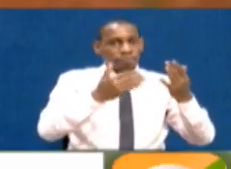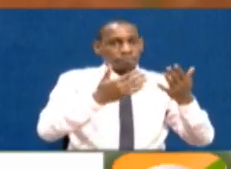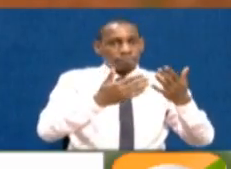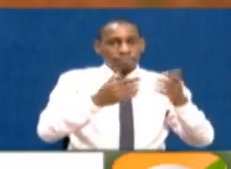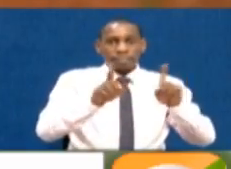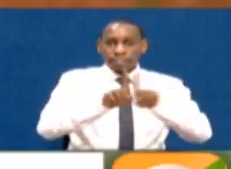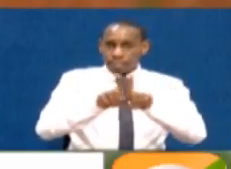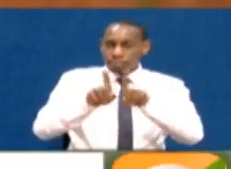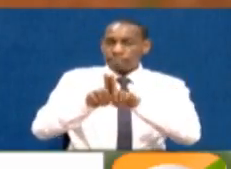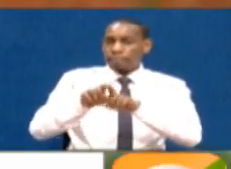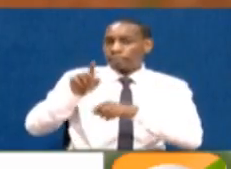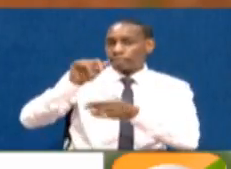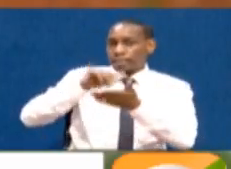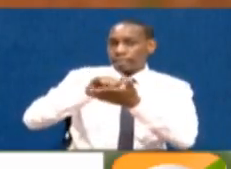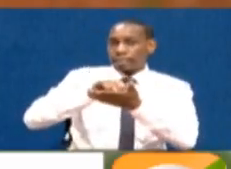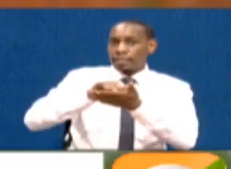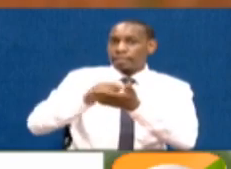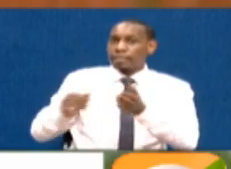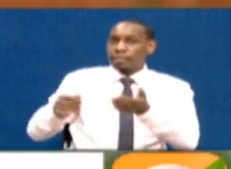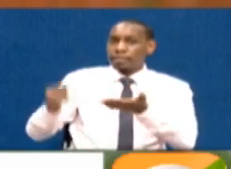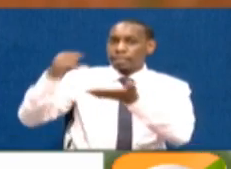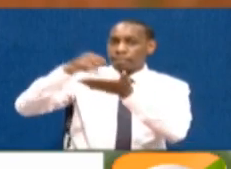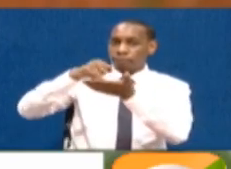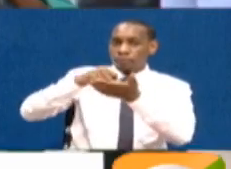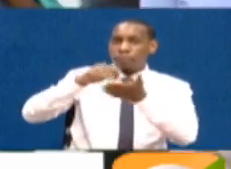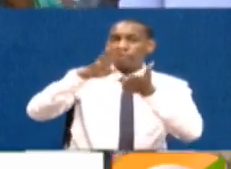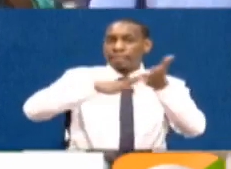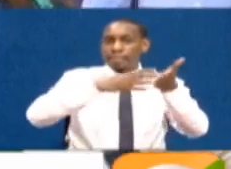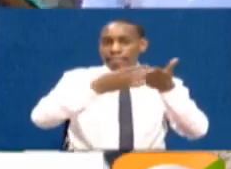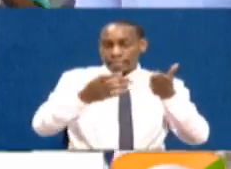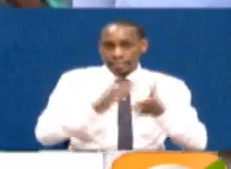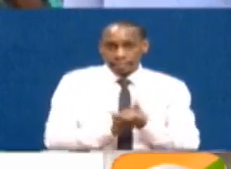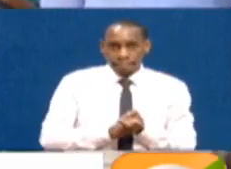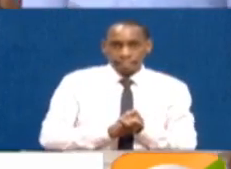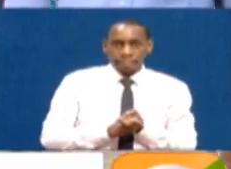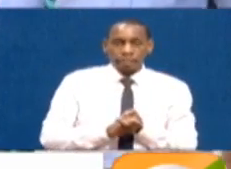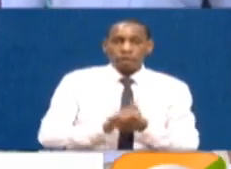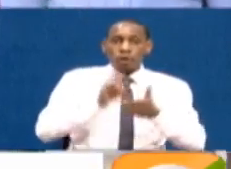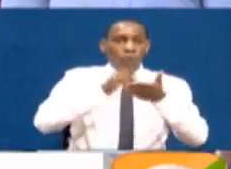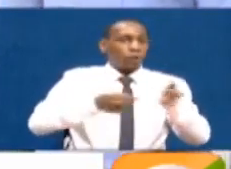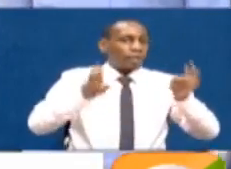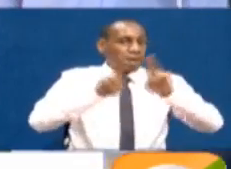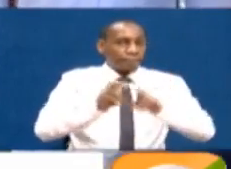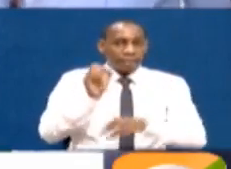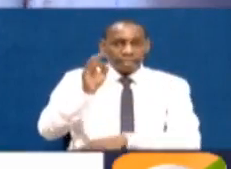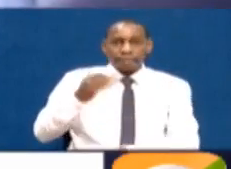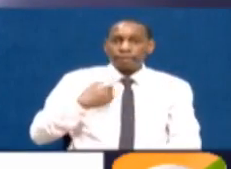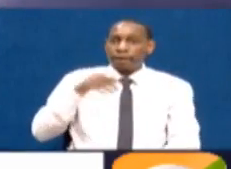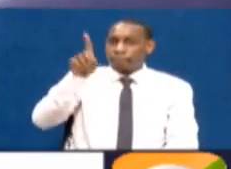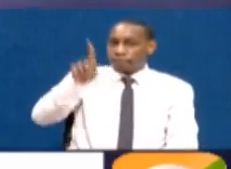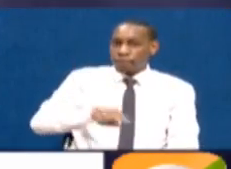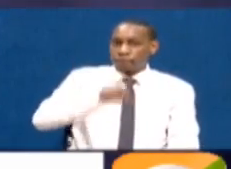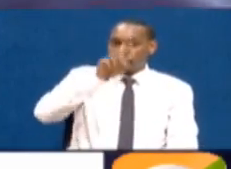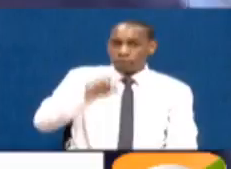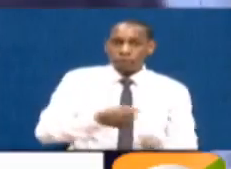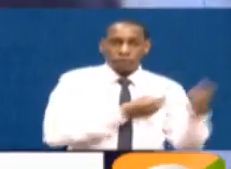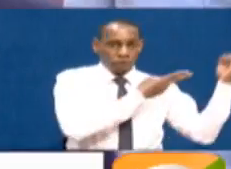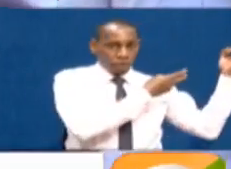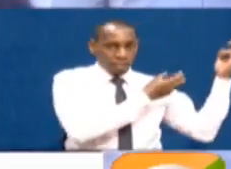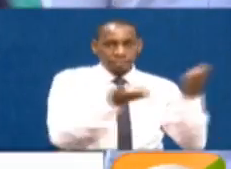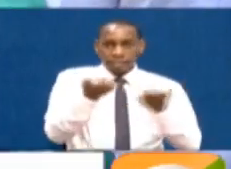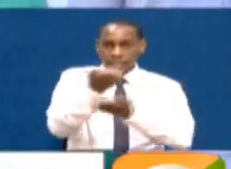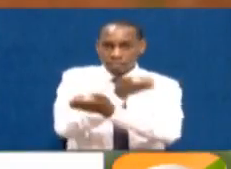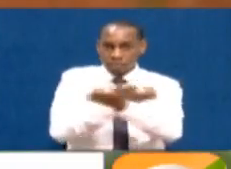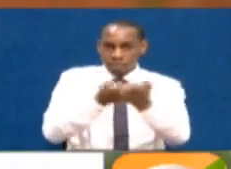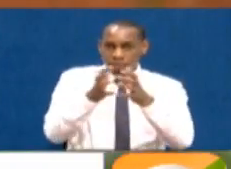that also should be incorporated in the formula. So what happens if we have wrong projection for an economic growth,